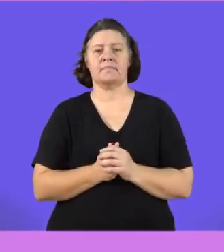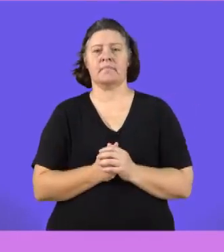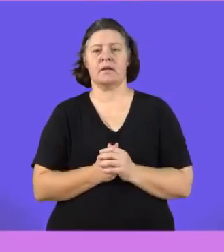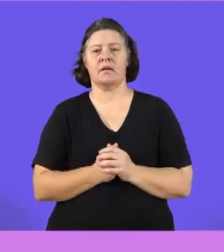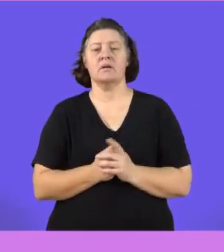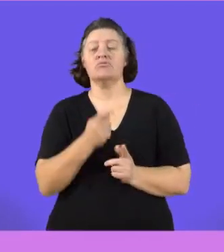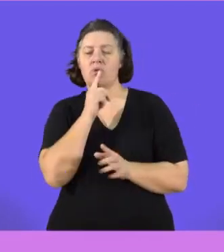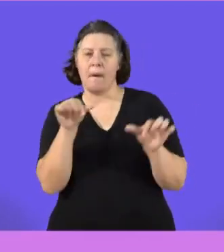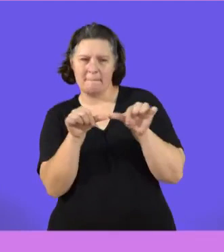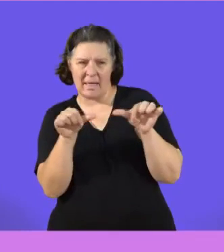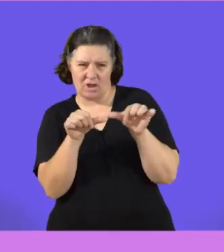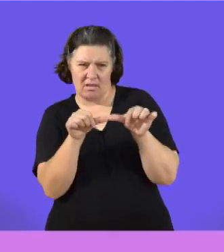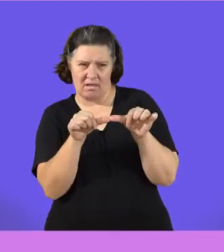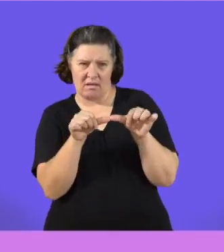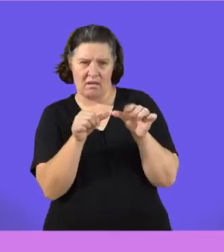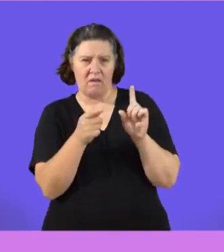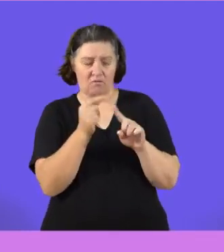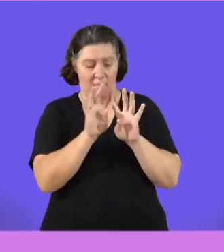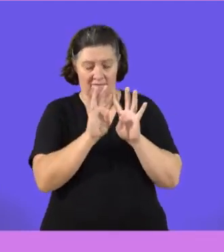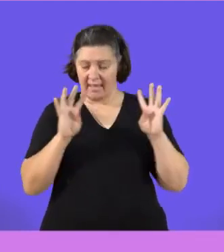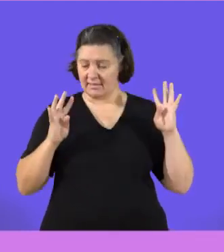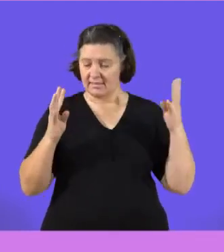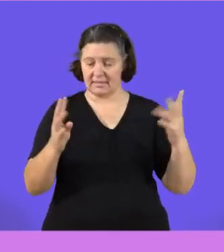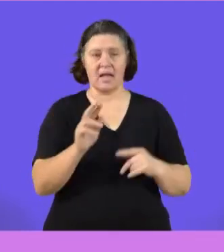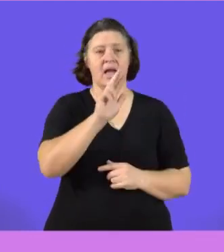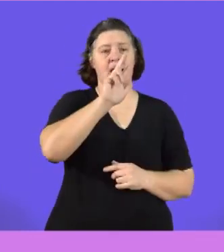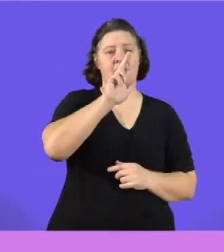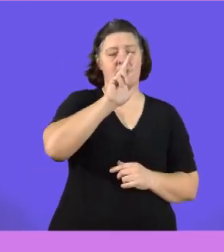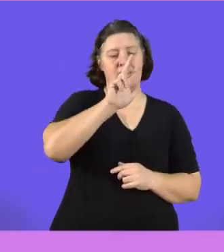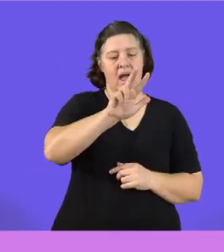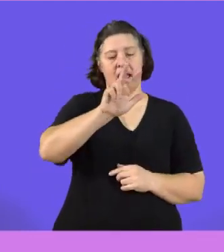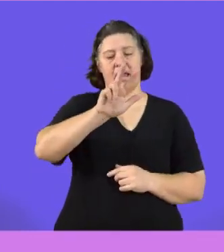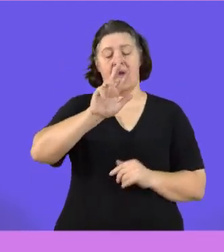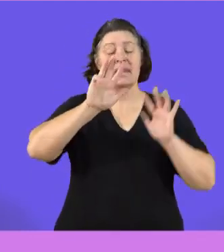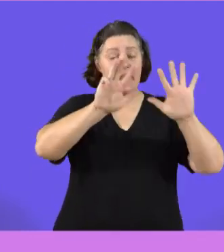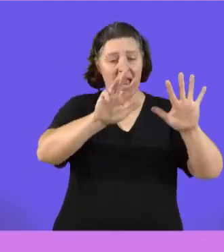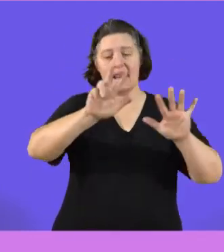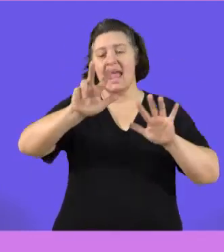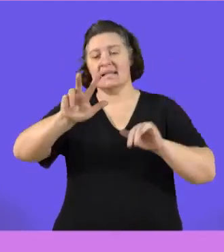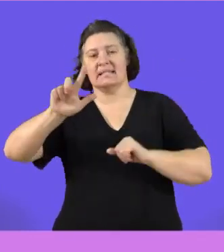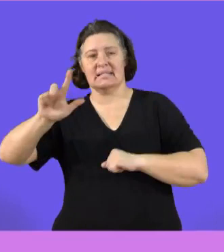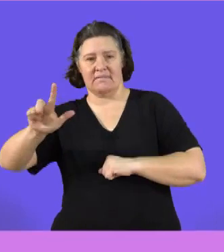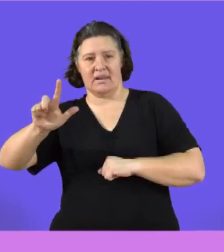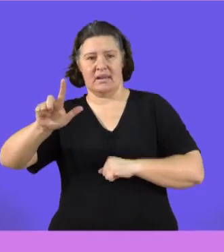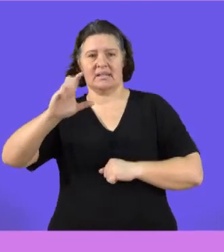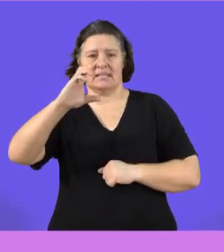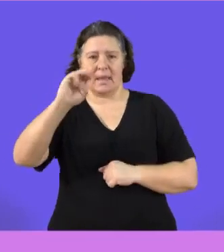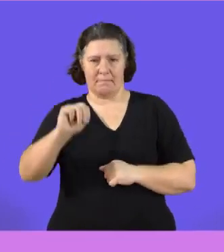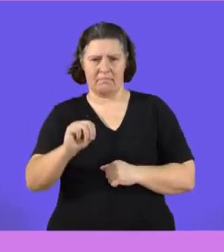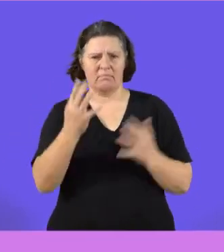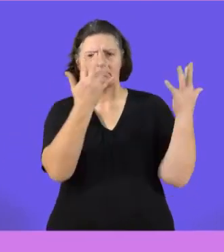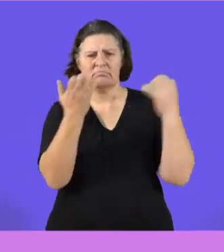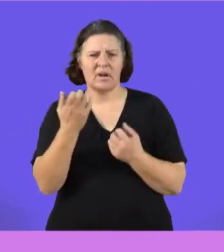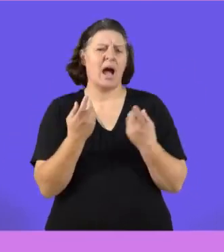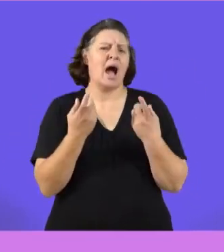the garden beds. She measured the length of the fence to be 980 centimeters. Calculate